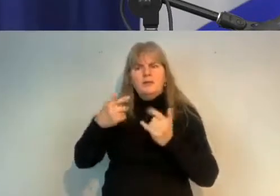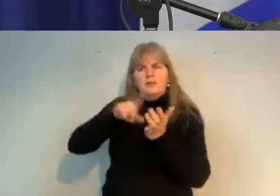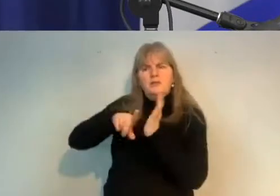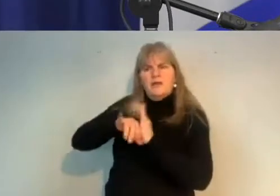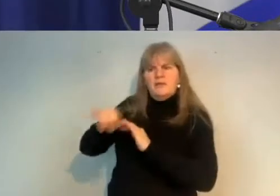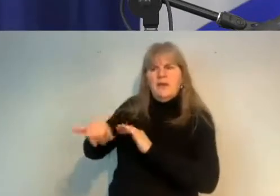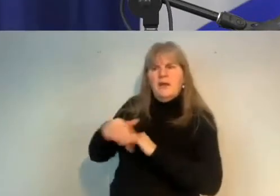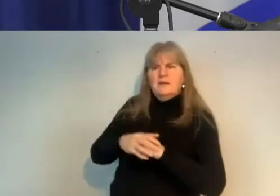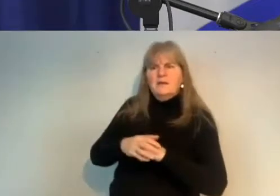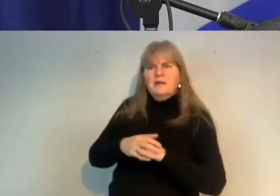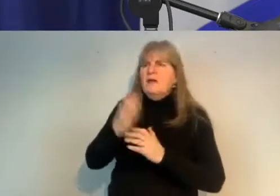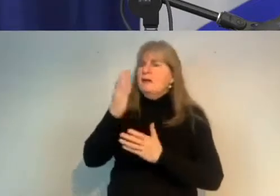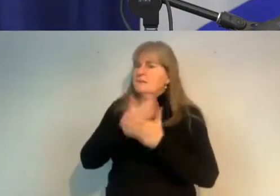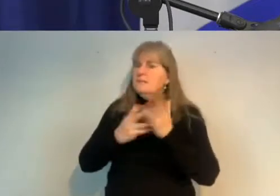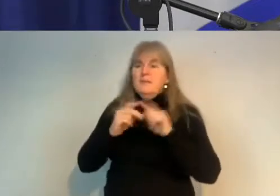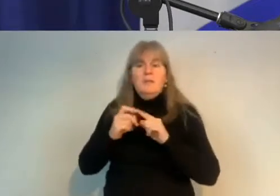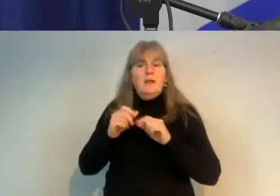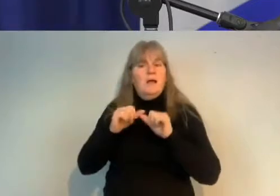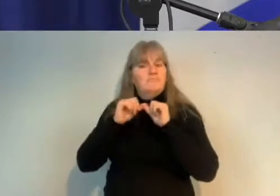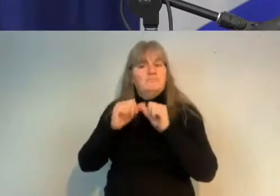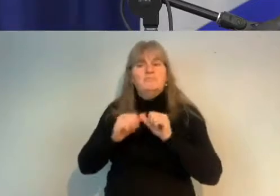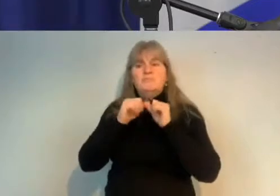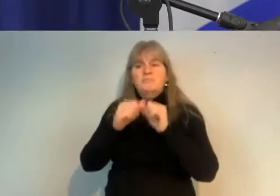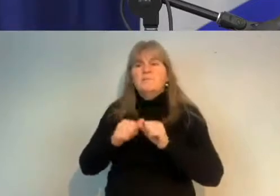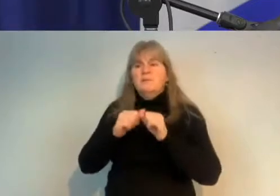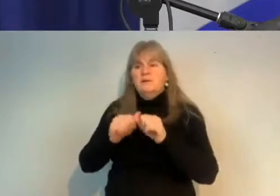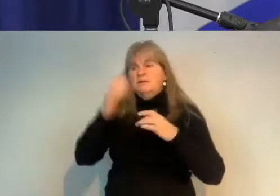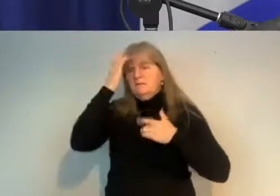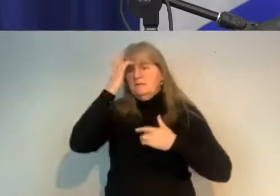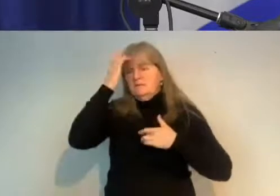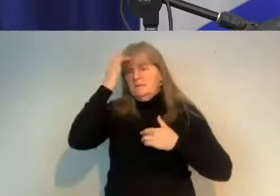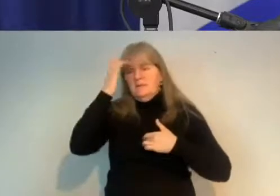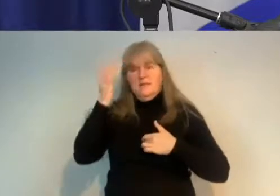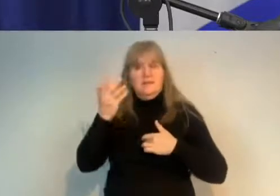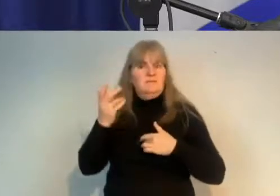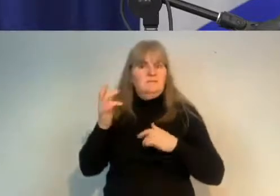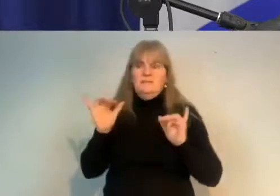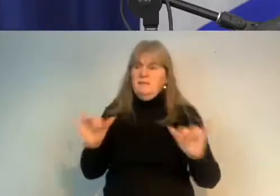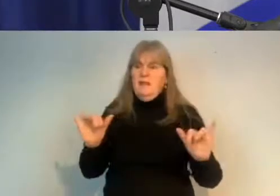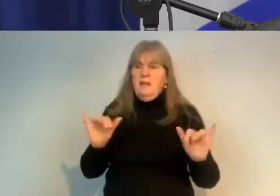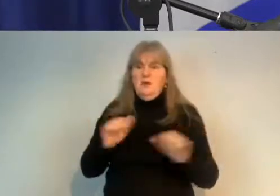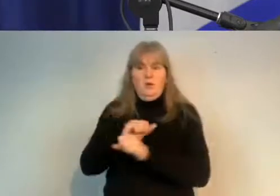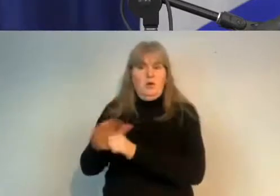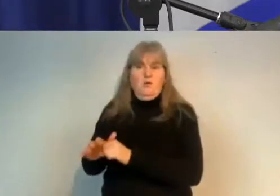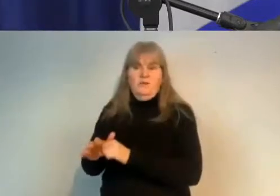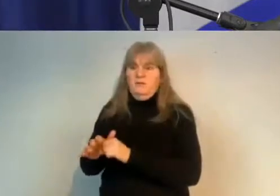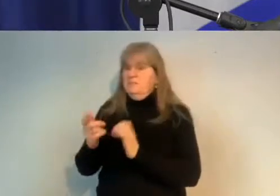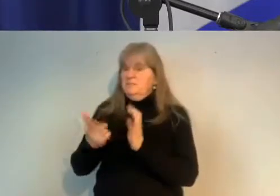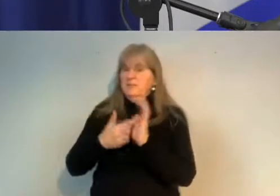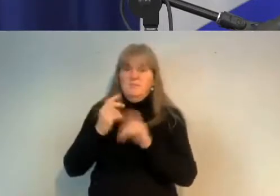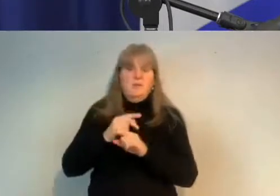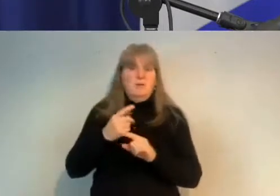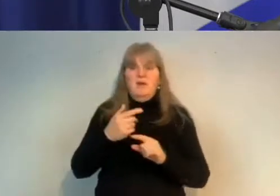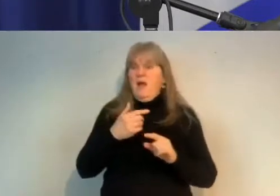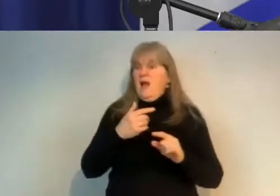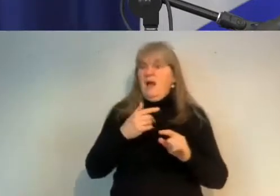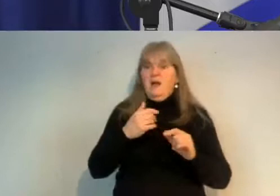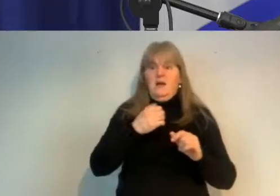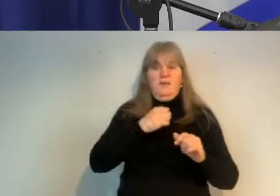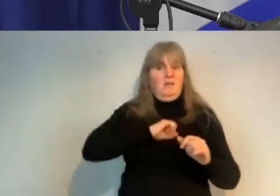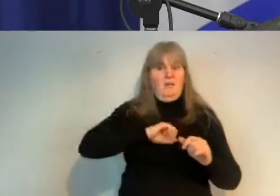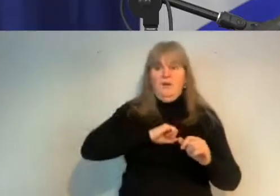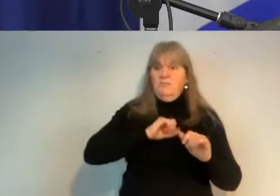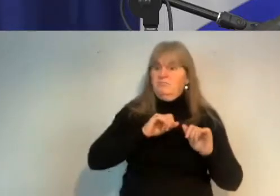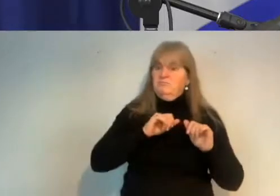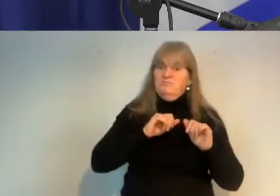chronic conditions that cause them to have symptoms that are the same symptoms as COVID-19. Let me